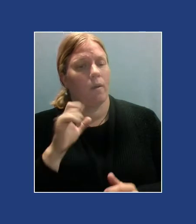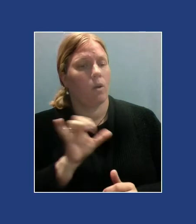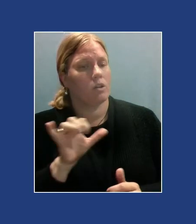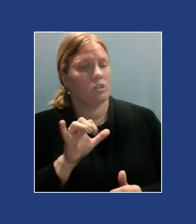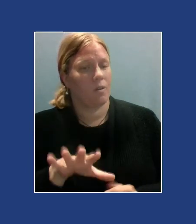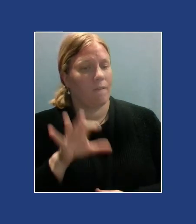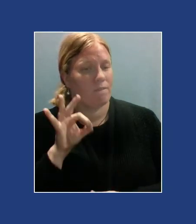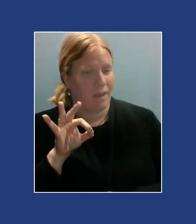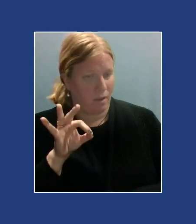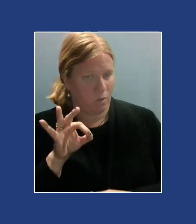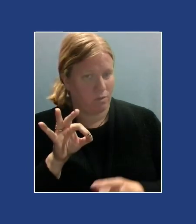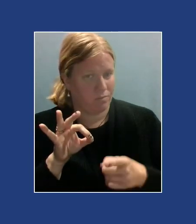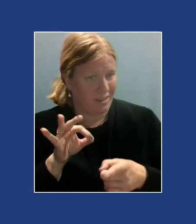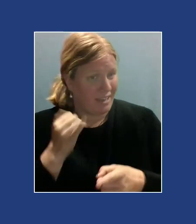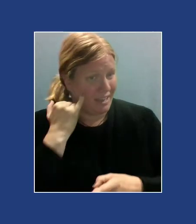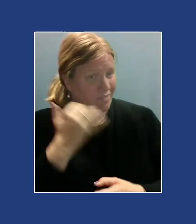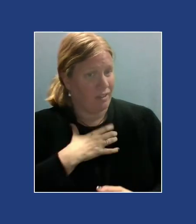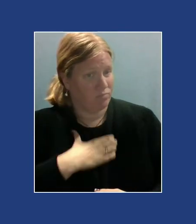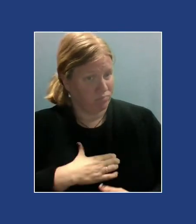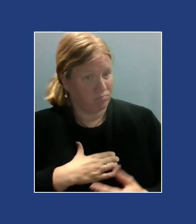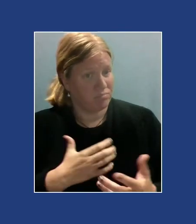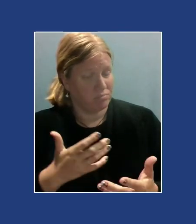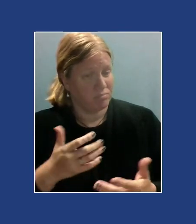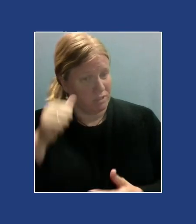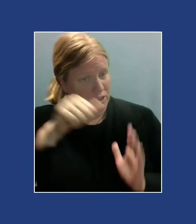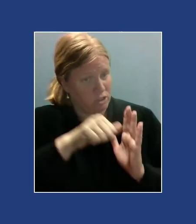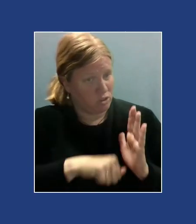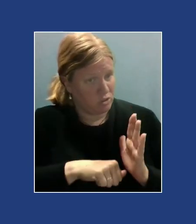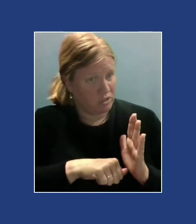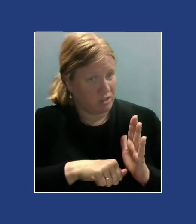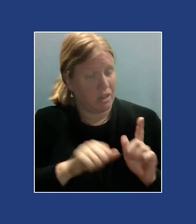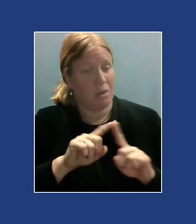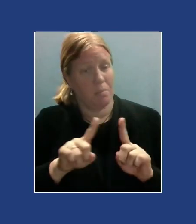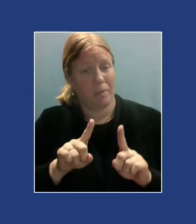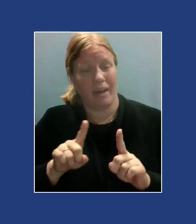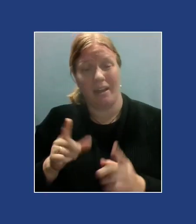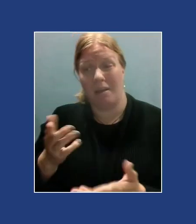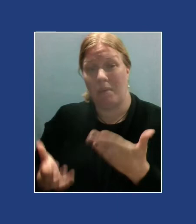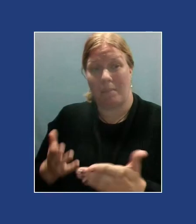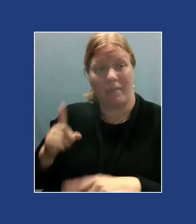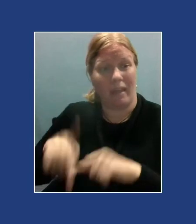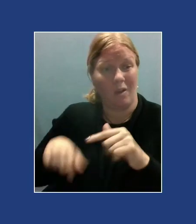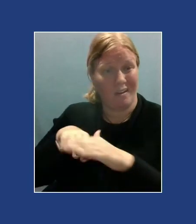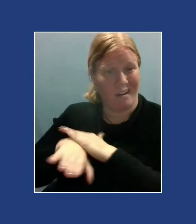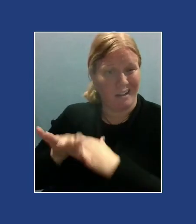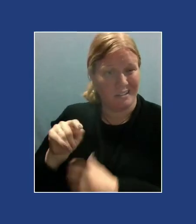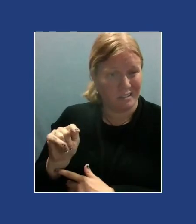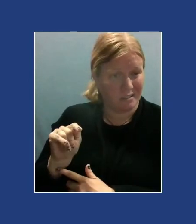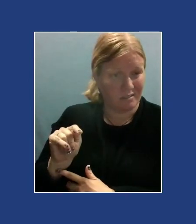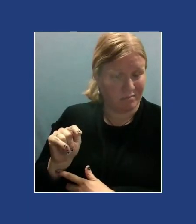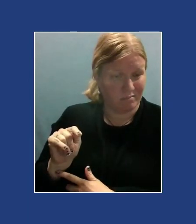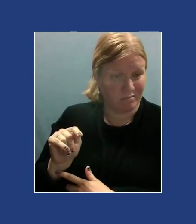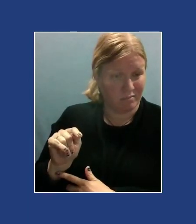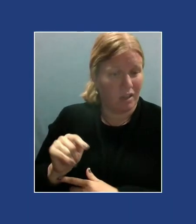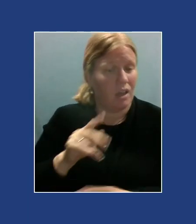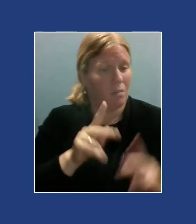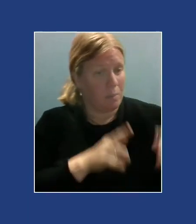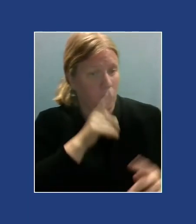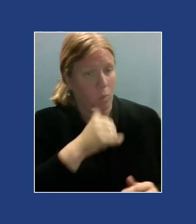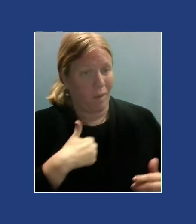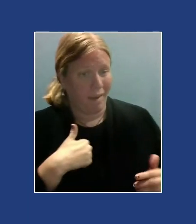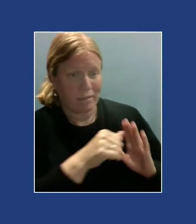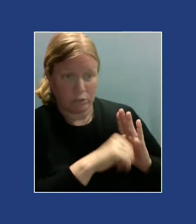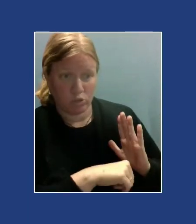who desired gender-affirming surgery and accessed it to people who desired the surgery and weren't able to access it, that people who had surgery